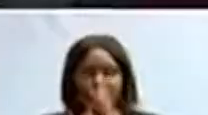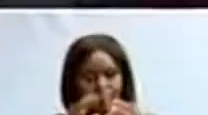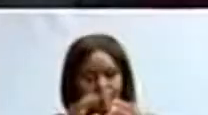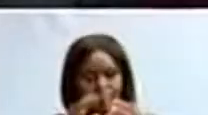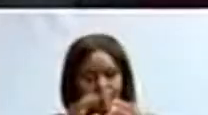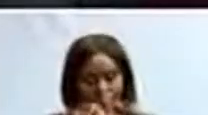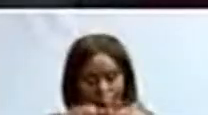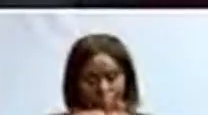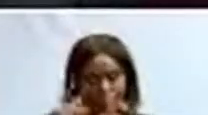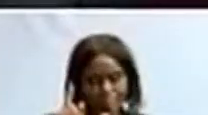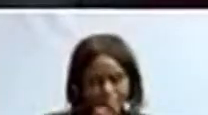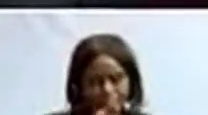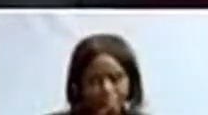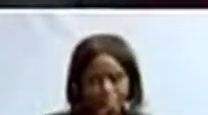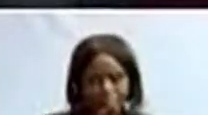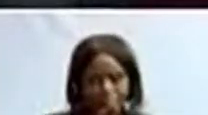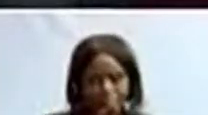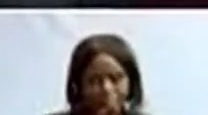showing number one in total,